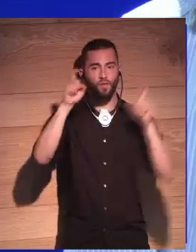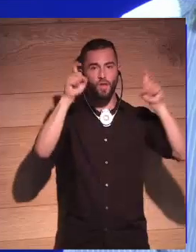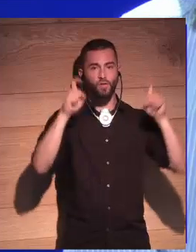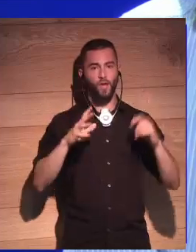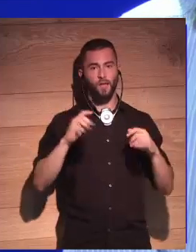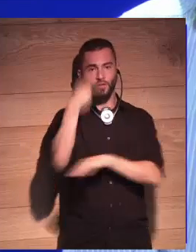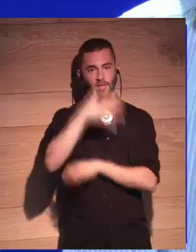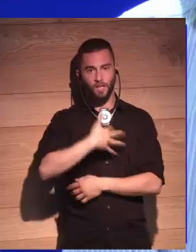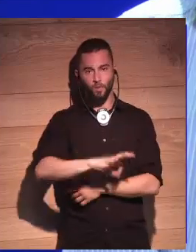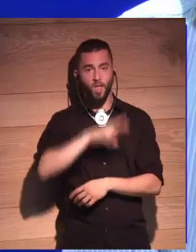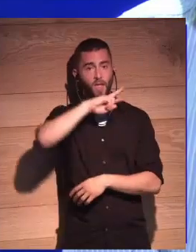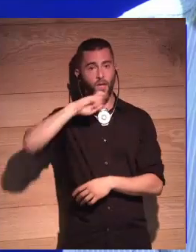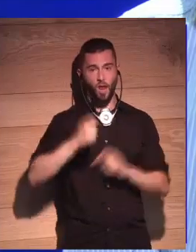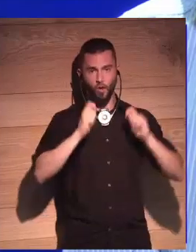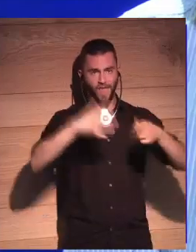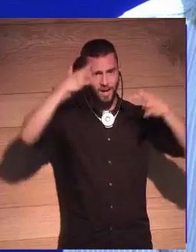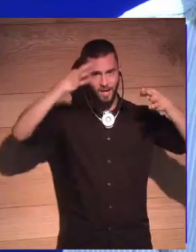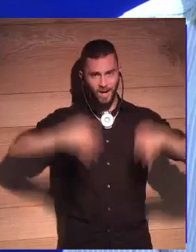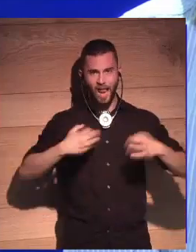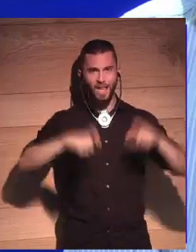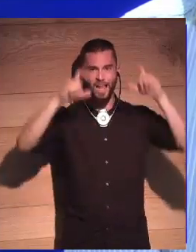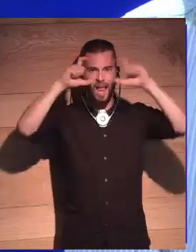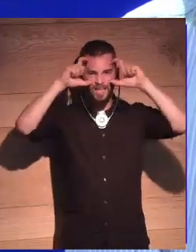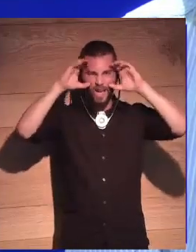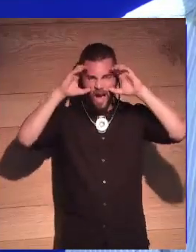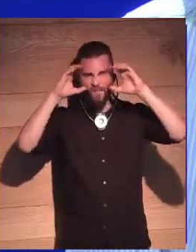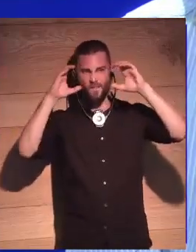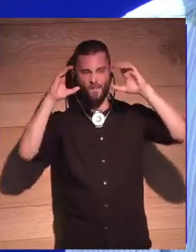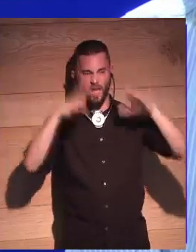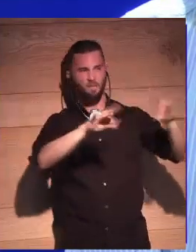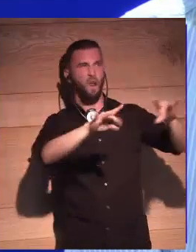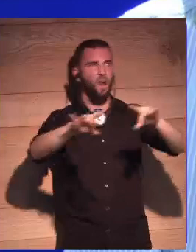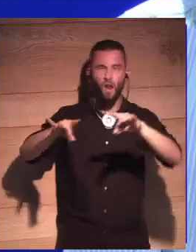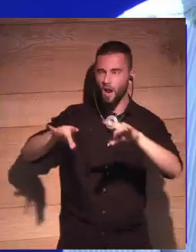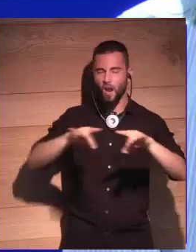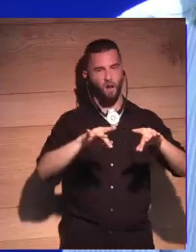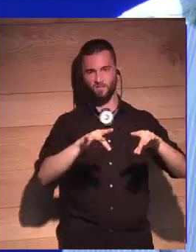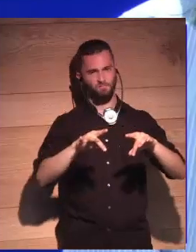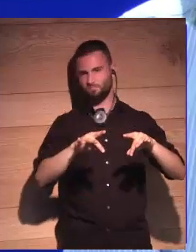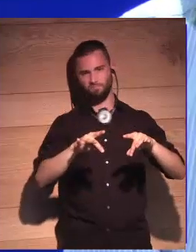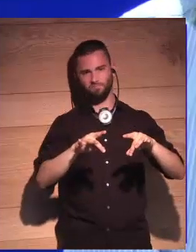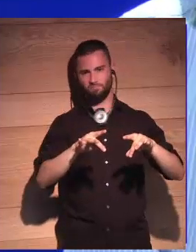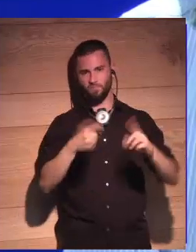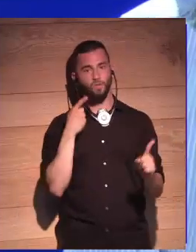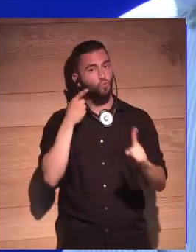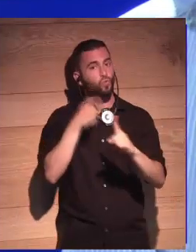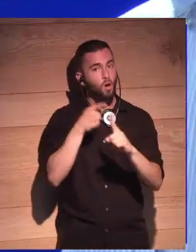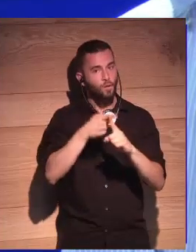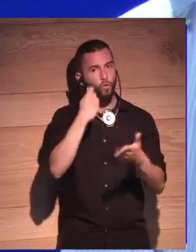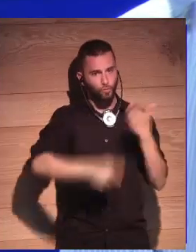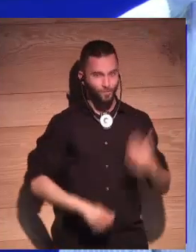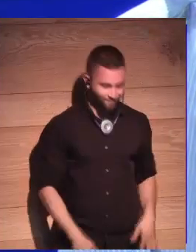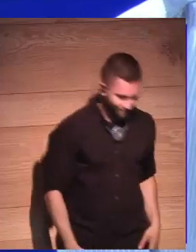curriculum that can be used in all educational centers, adding value. And it's not just the means,